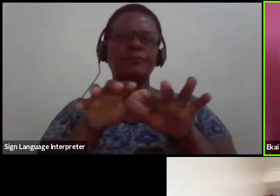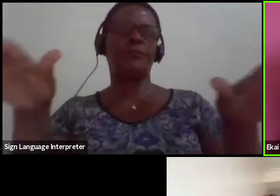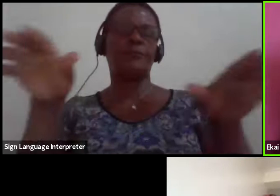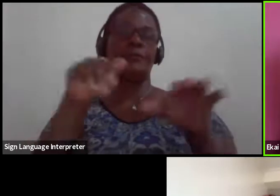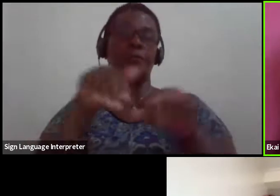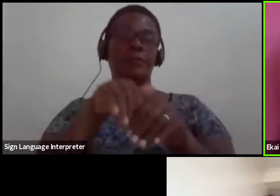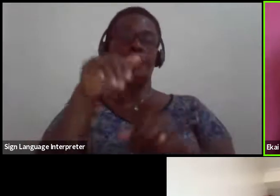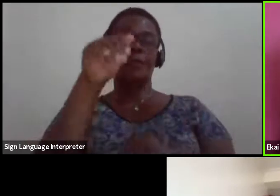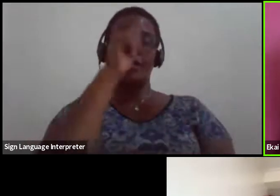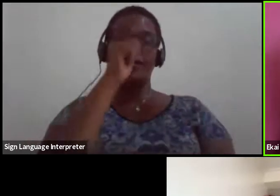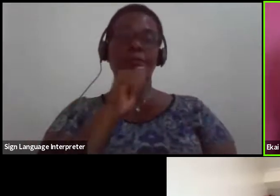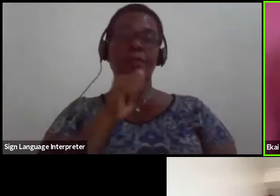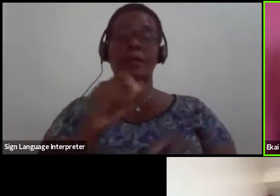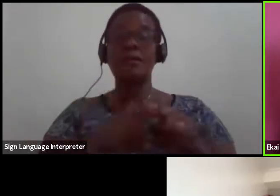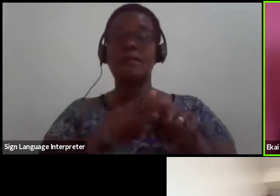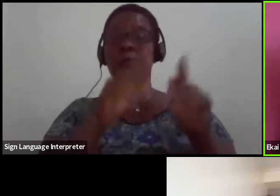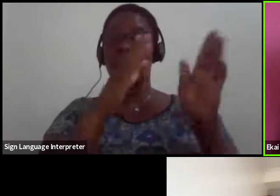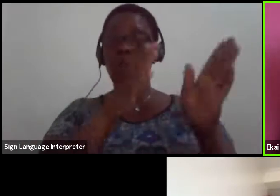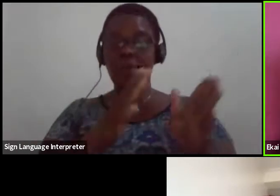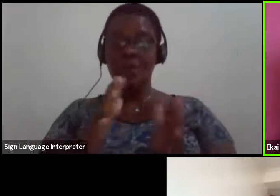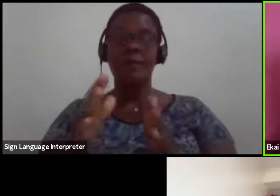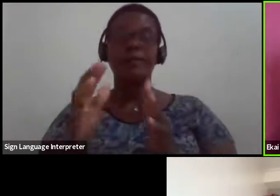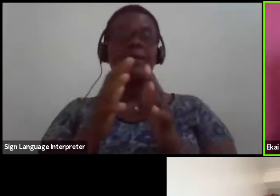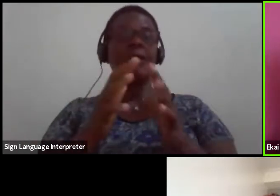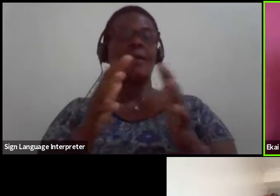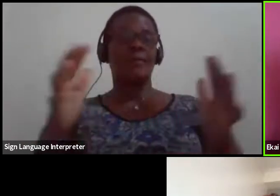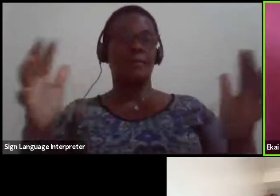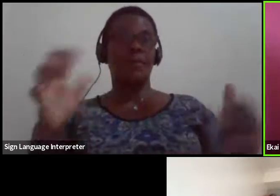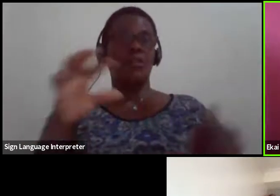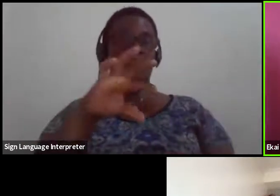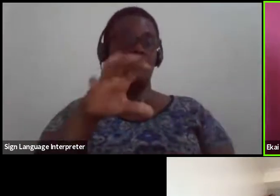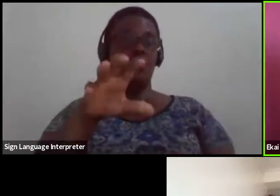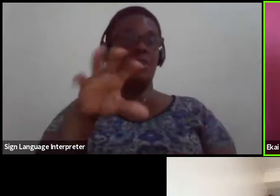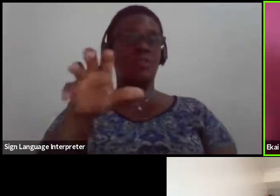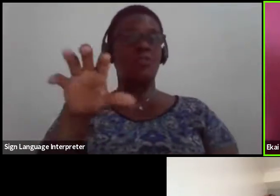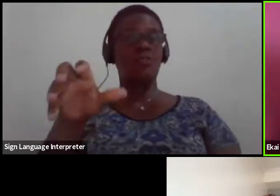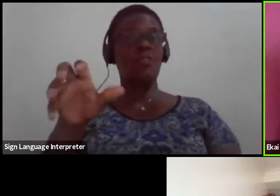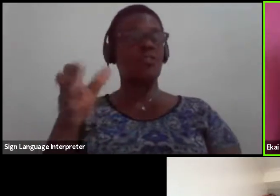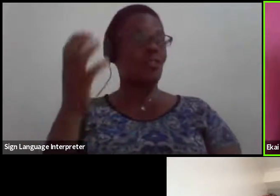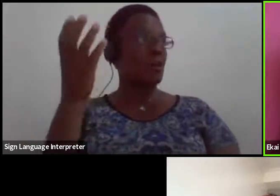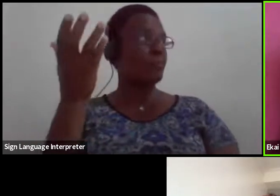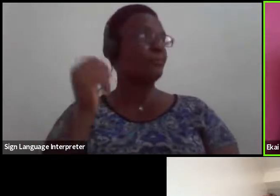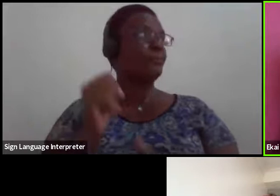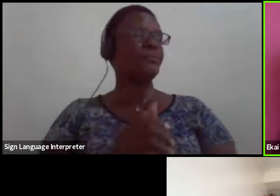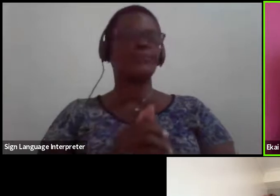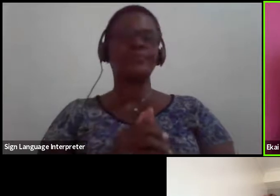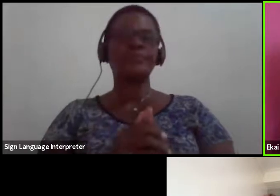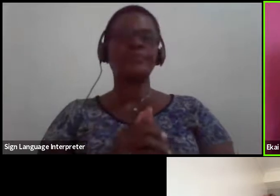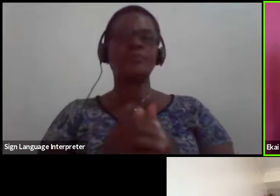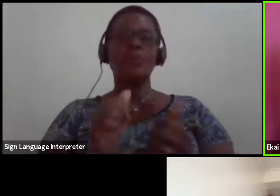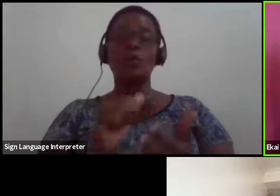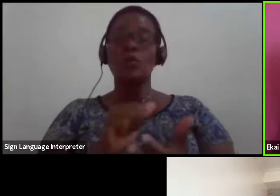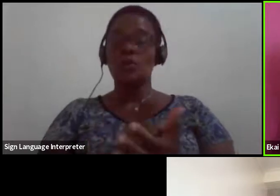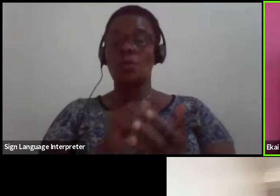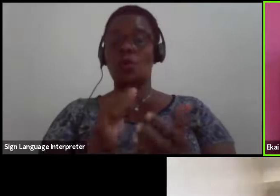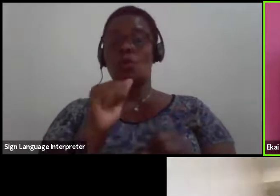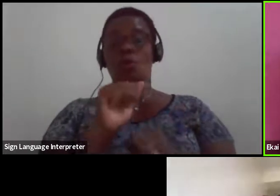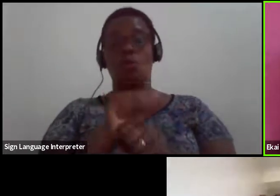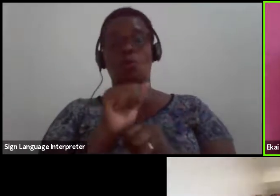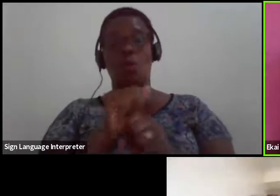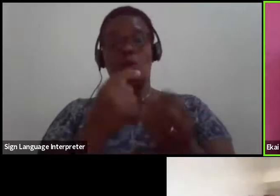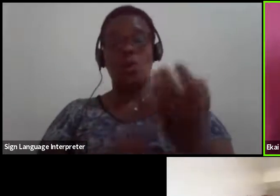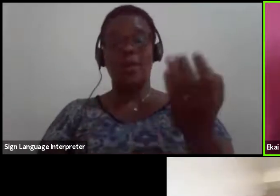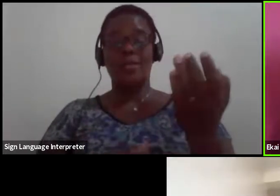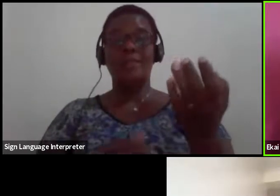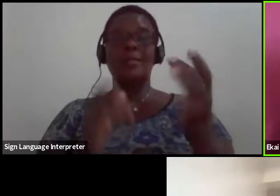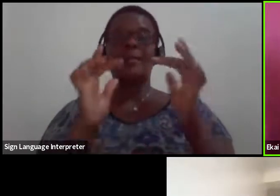of expansion soon to other regions where we are not working. So we work specifically on digital rights and digital